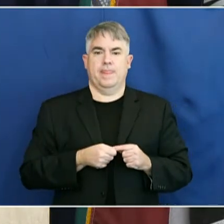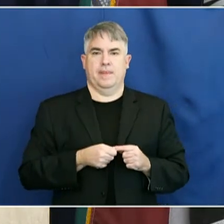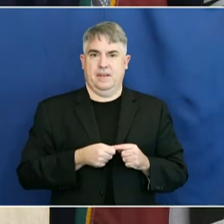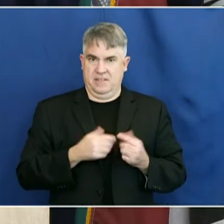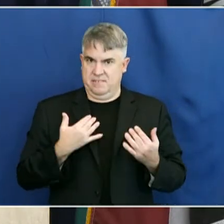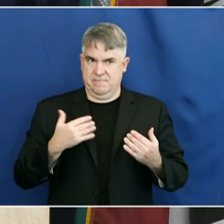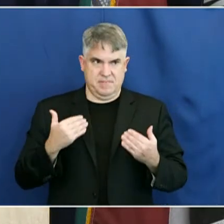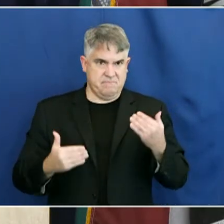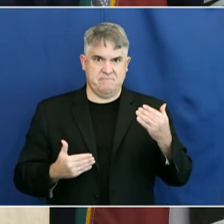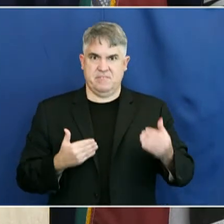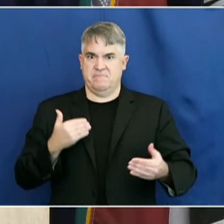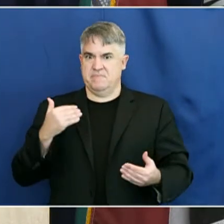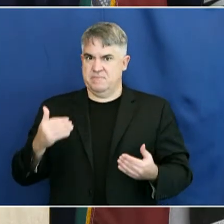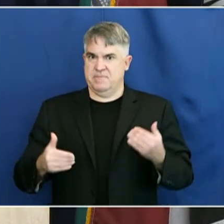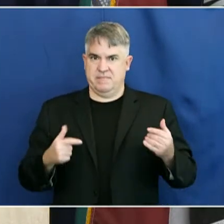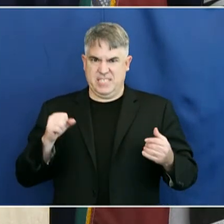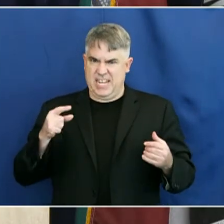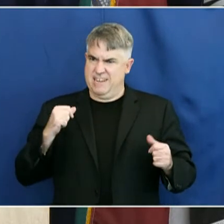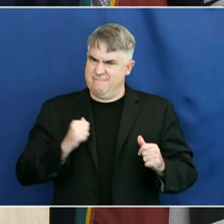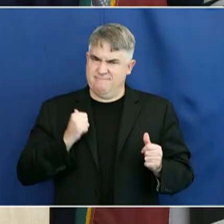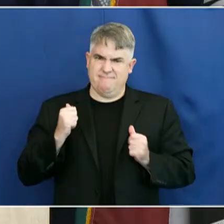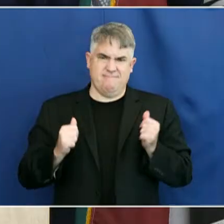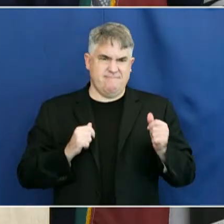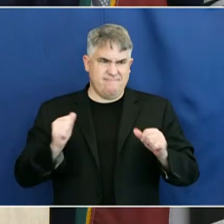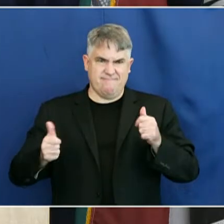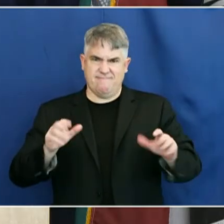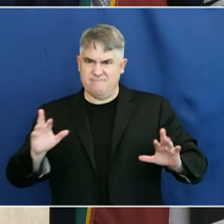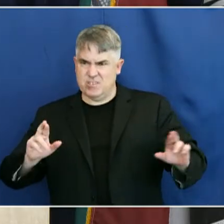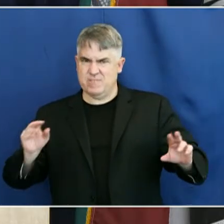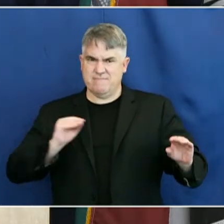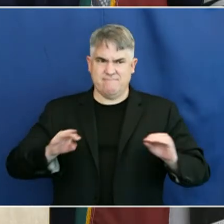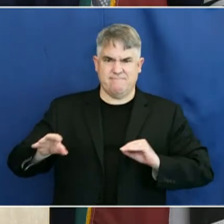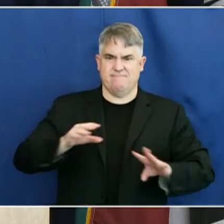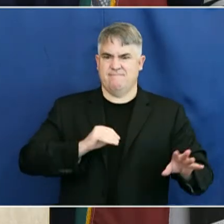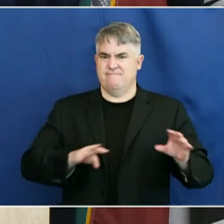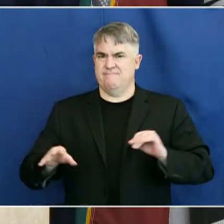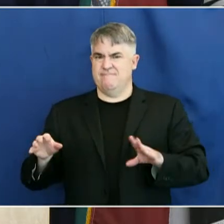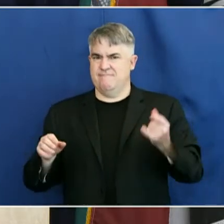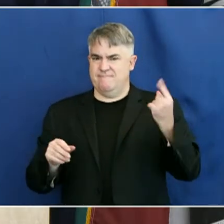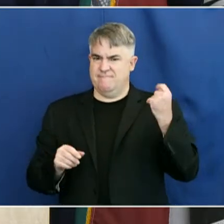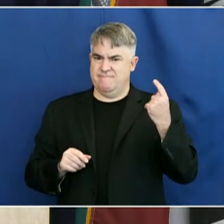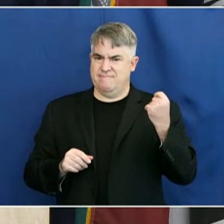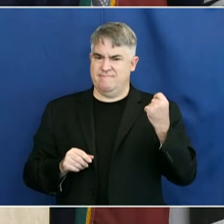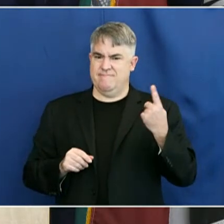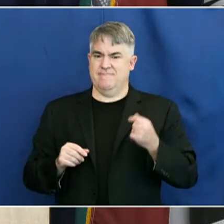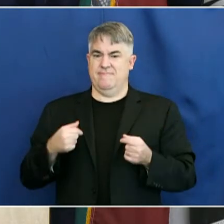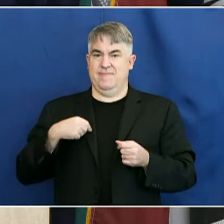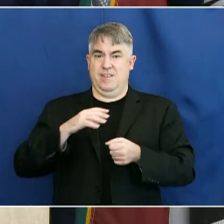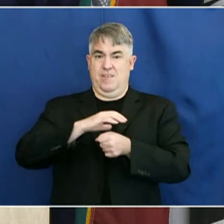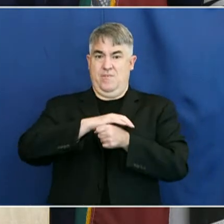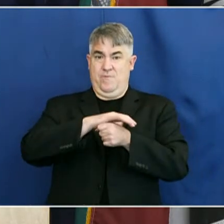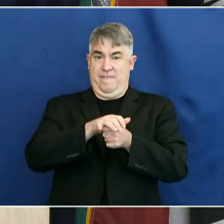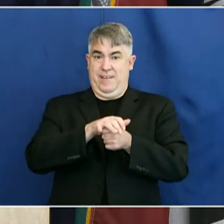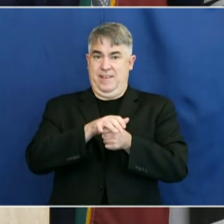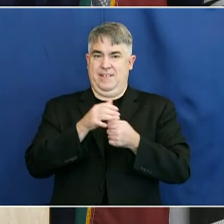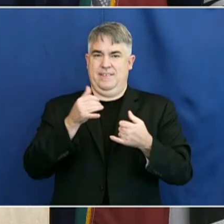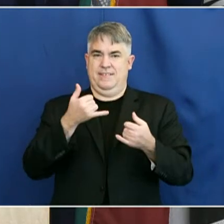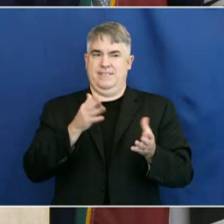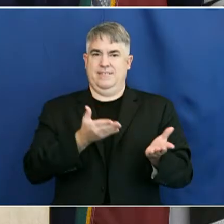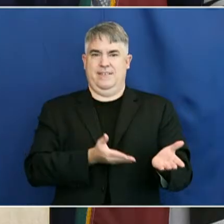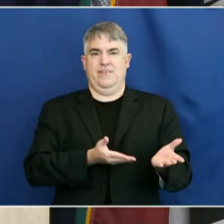our continued climb out of COVID-19. Again, being very mindful that the virus remains here, and we want to continue to be